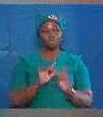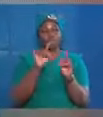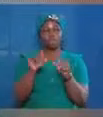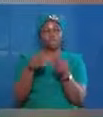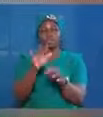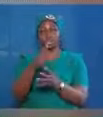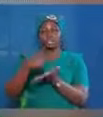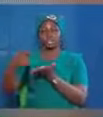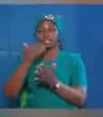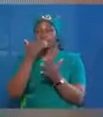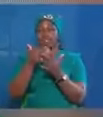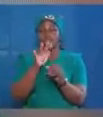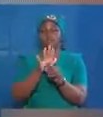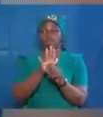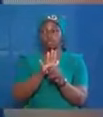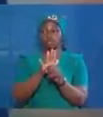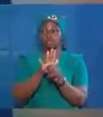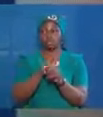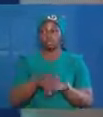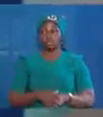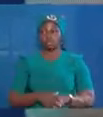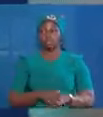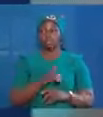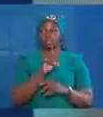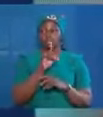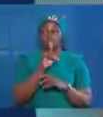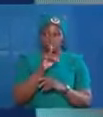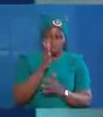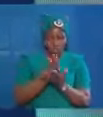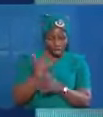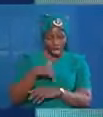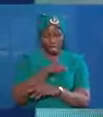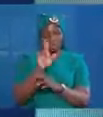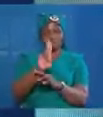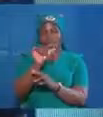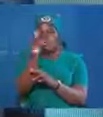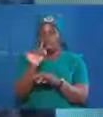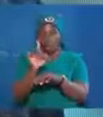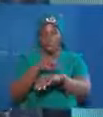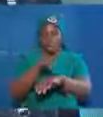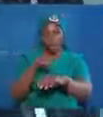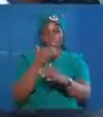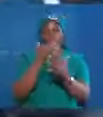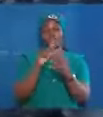you very much, and I promise you that we are going to take under 1 hour. Thank you very much.